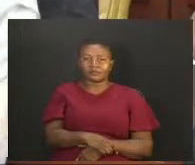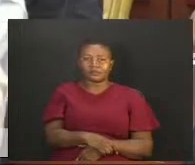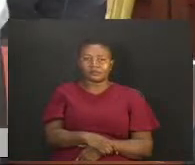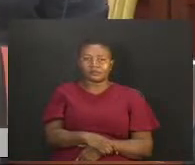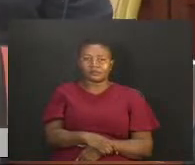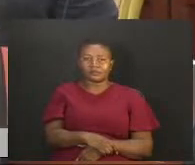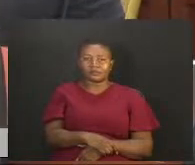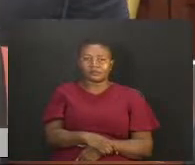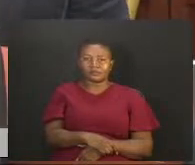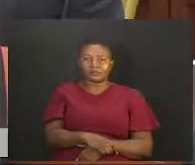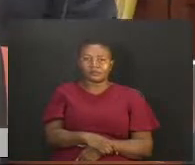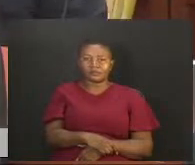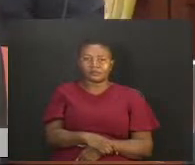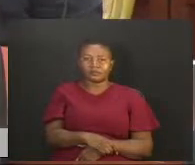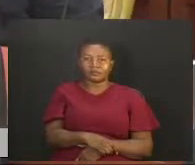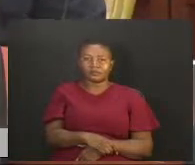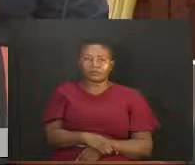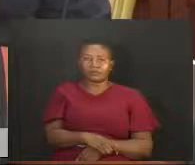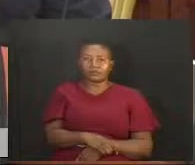Yeah.